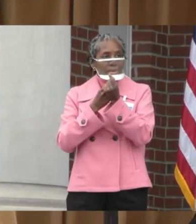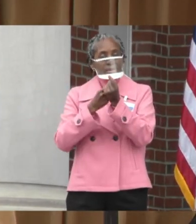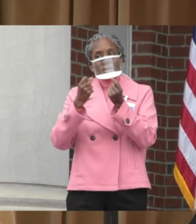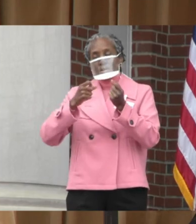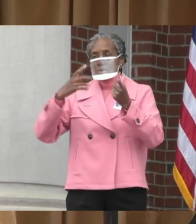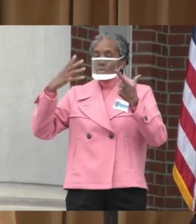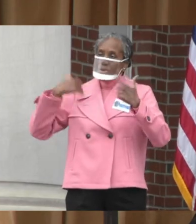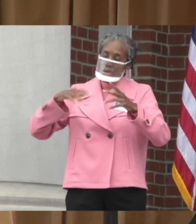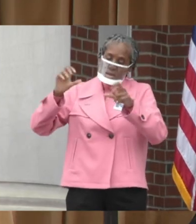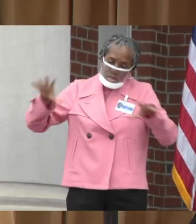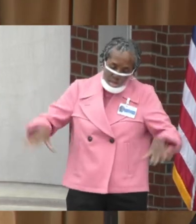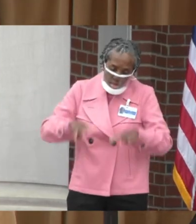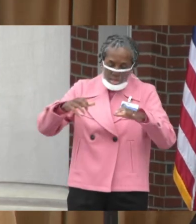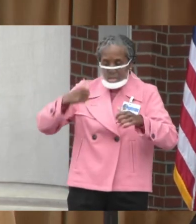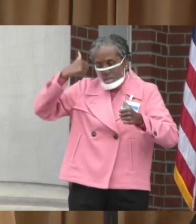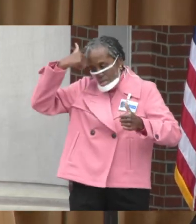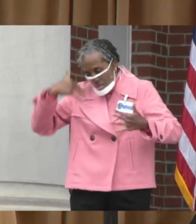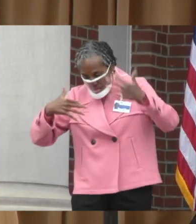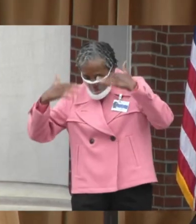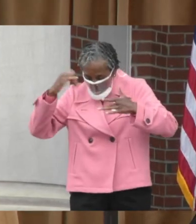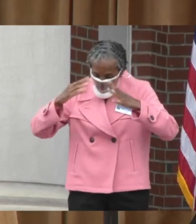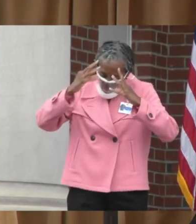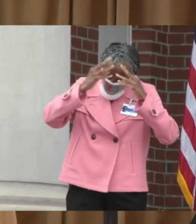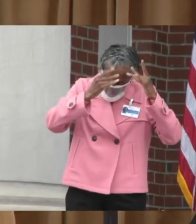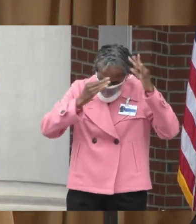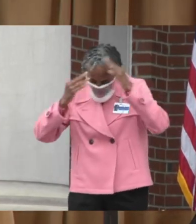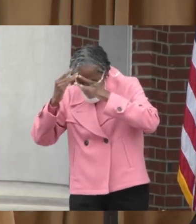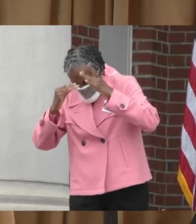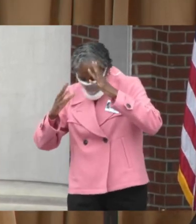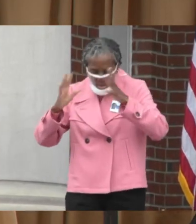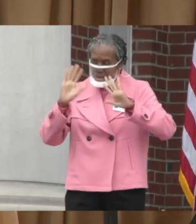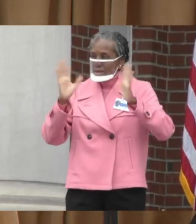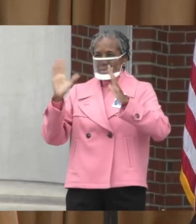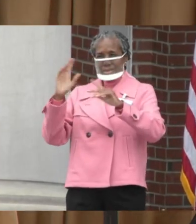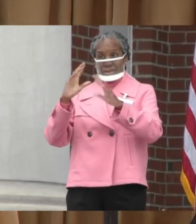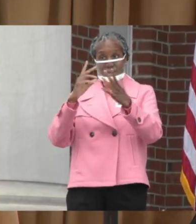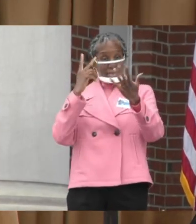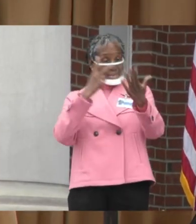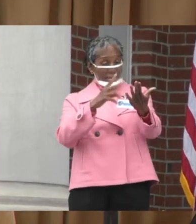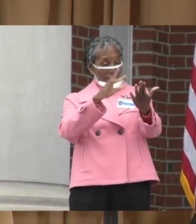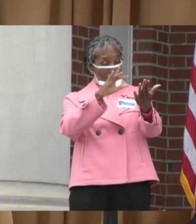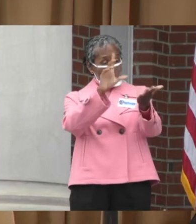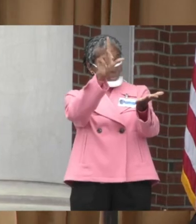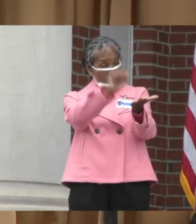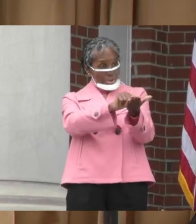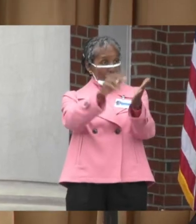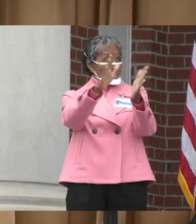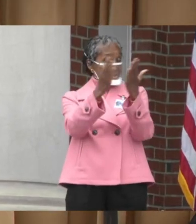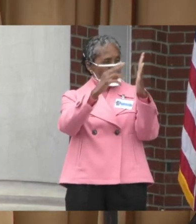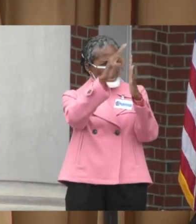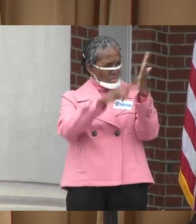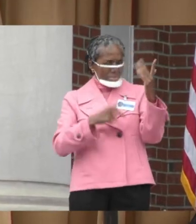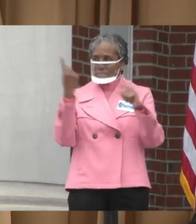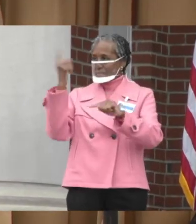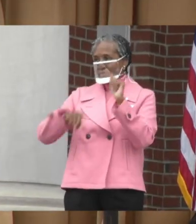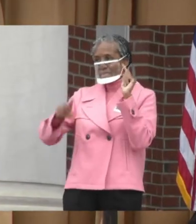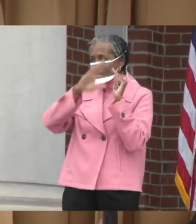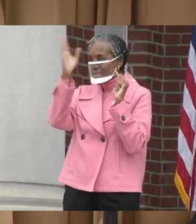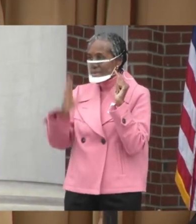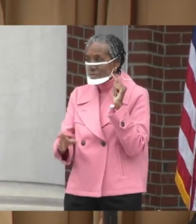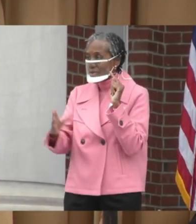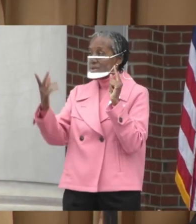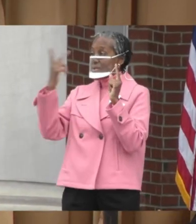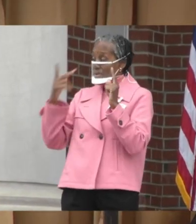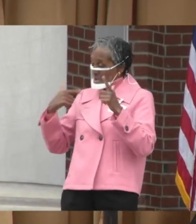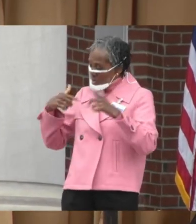our brows are testimony of knowledge that no textbook holds. And the calluses on our hands will tell the